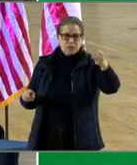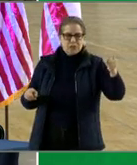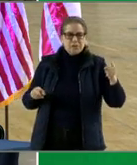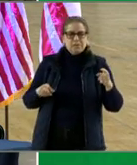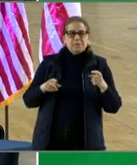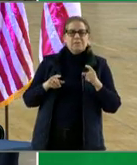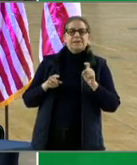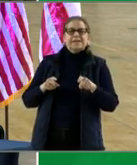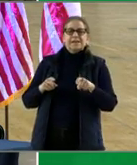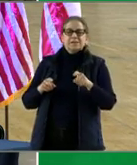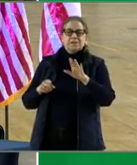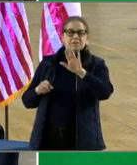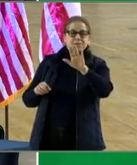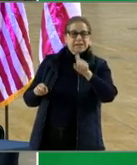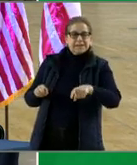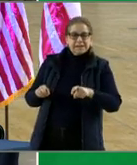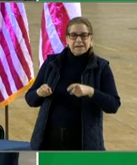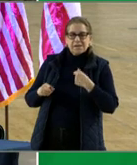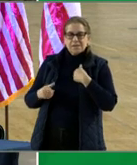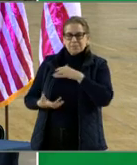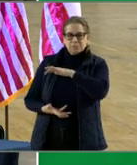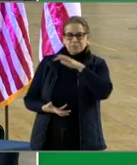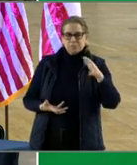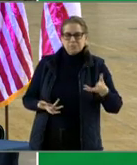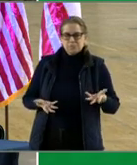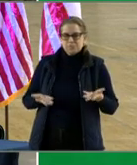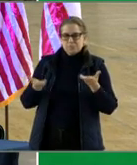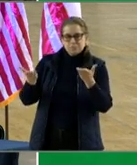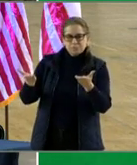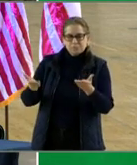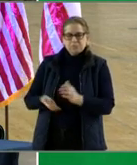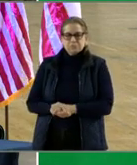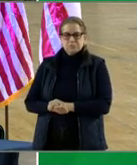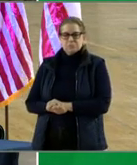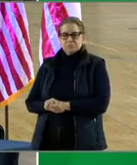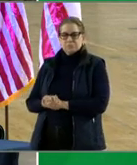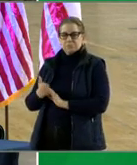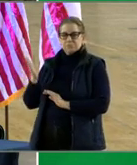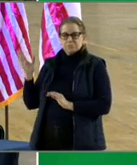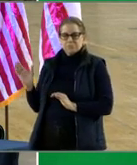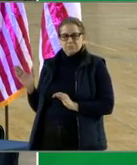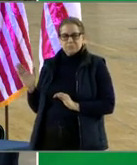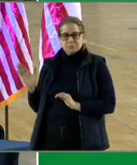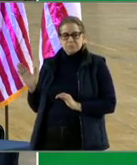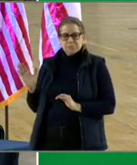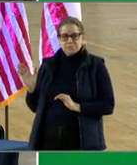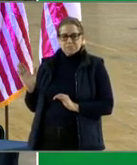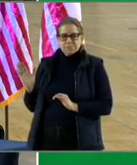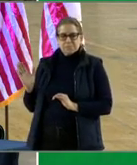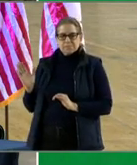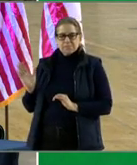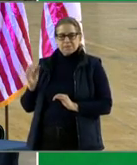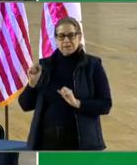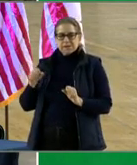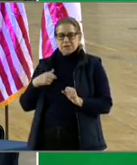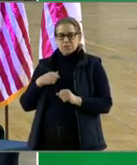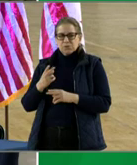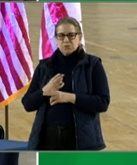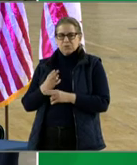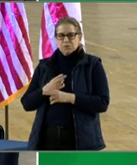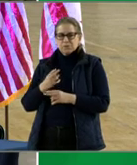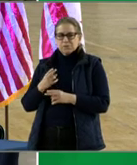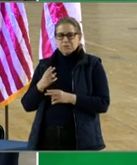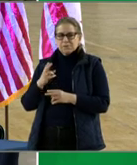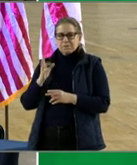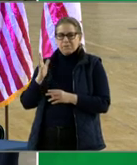surge needs. So, Mr. Chairman, can we spend another 5 minutes or so on questions? I